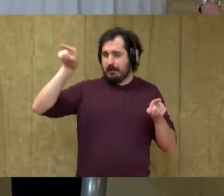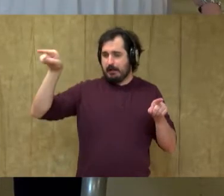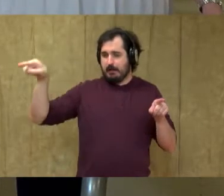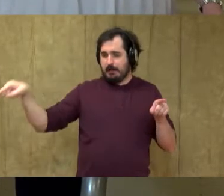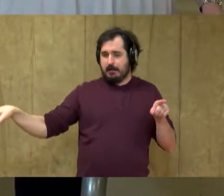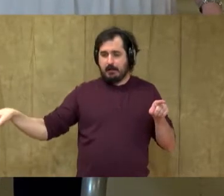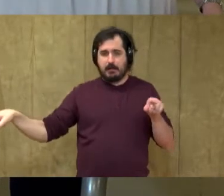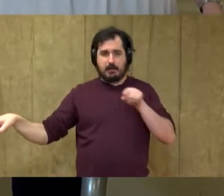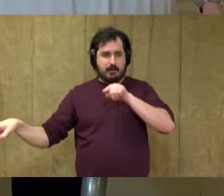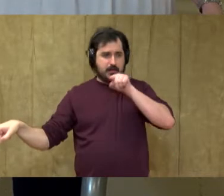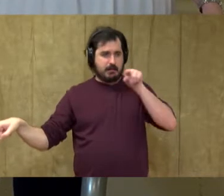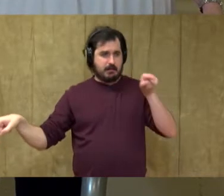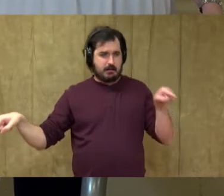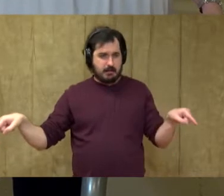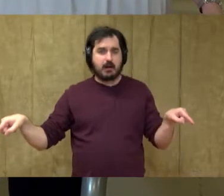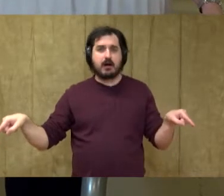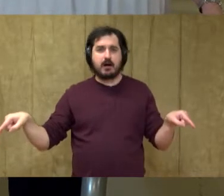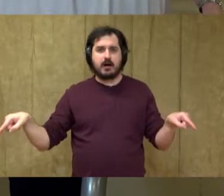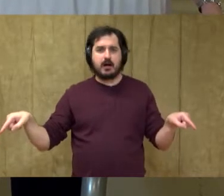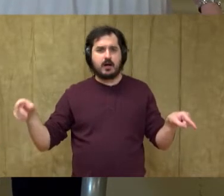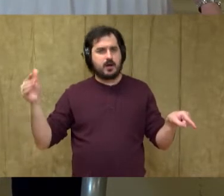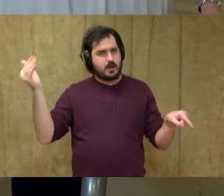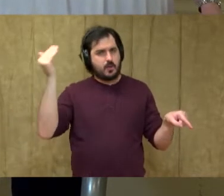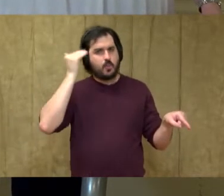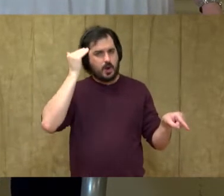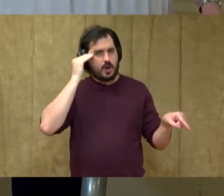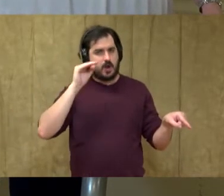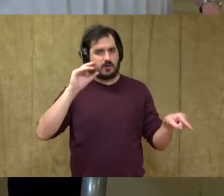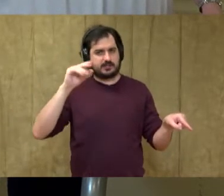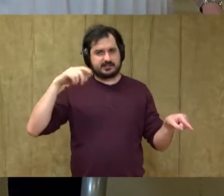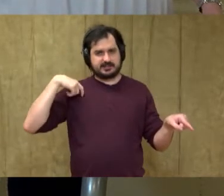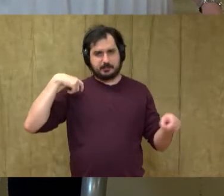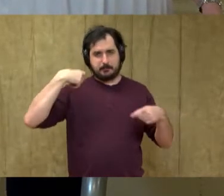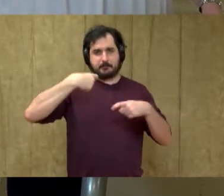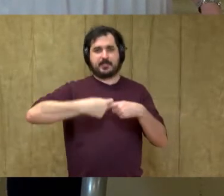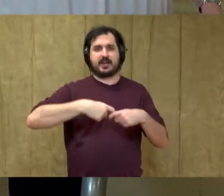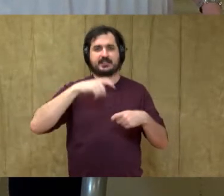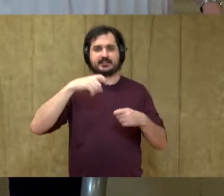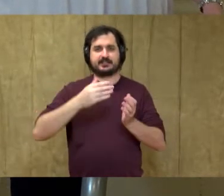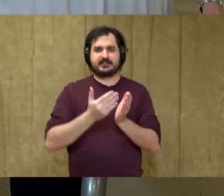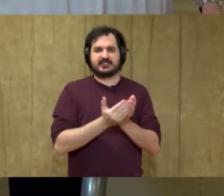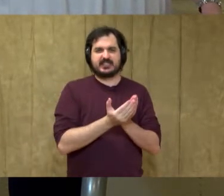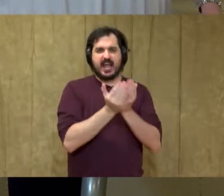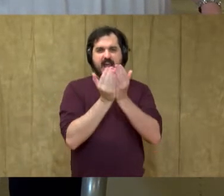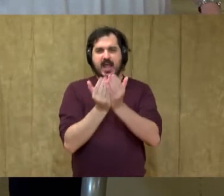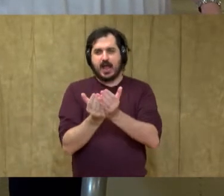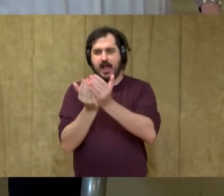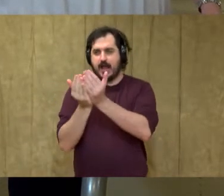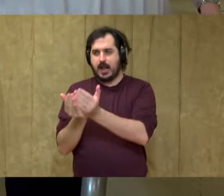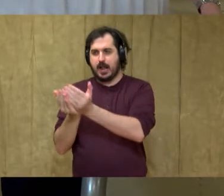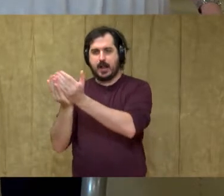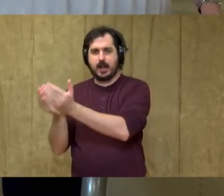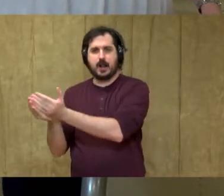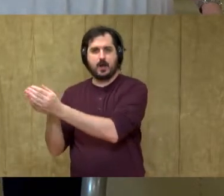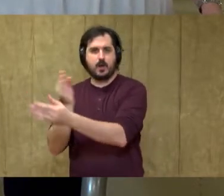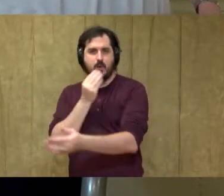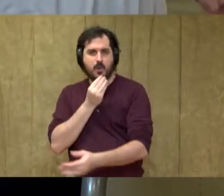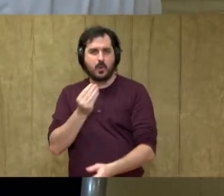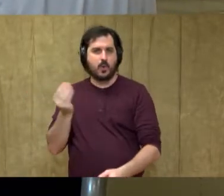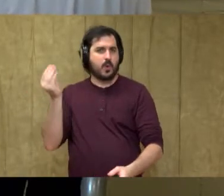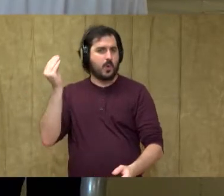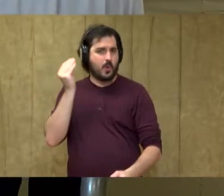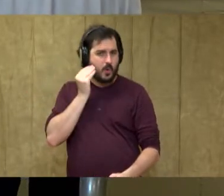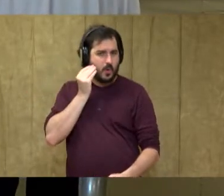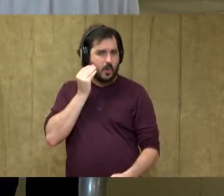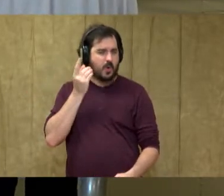Spanish need to go back home. So we know that the Spanish sailed between those continents. And we know,